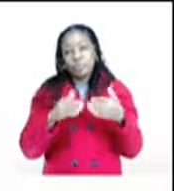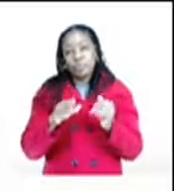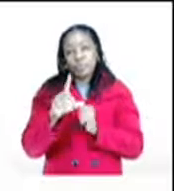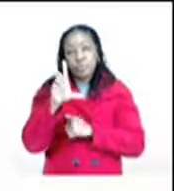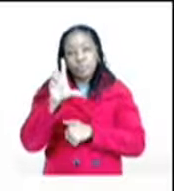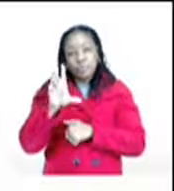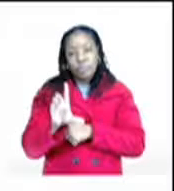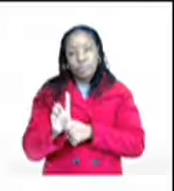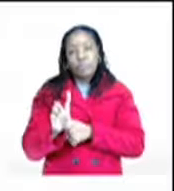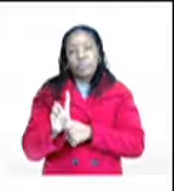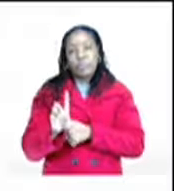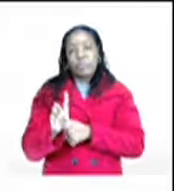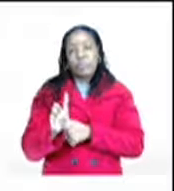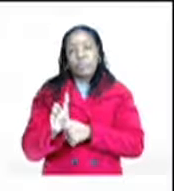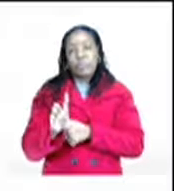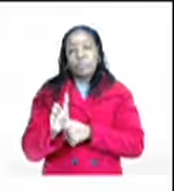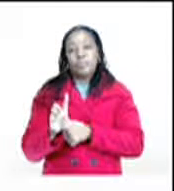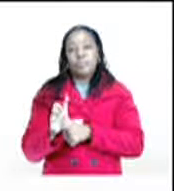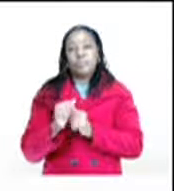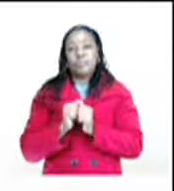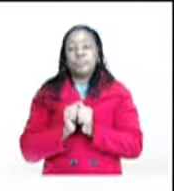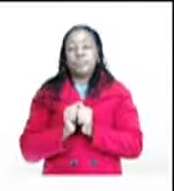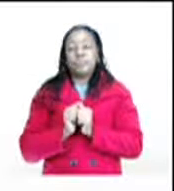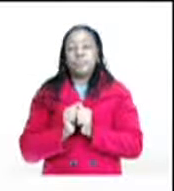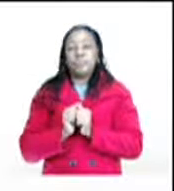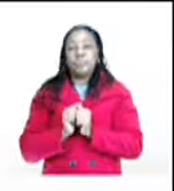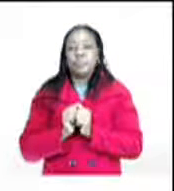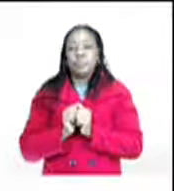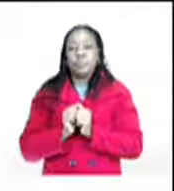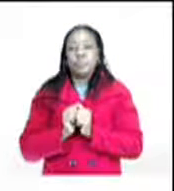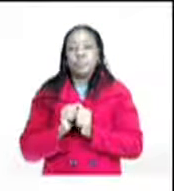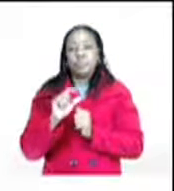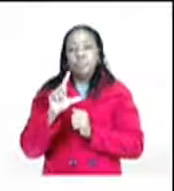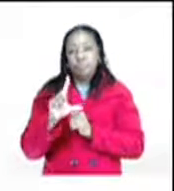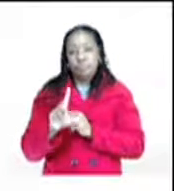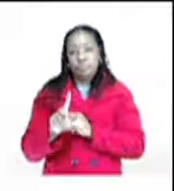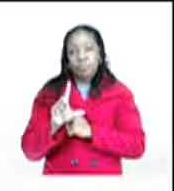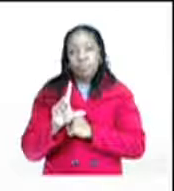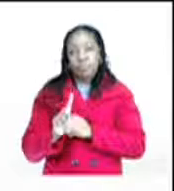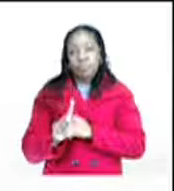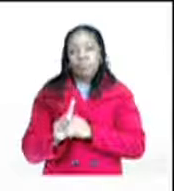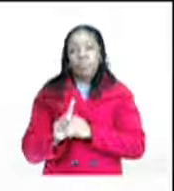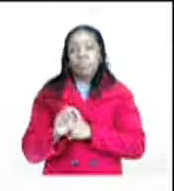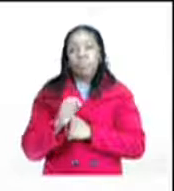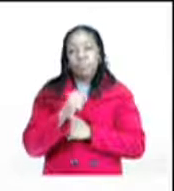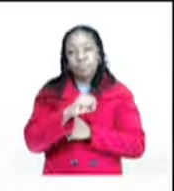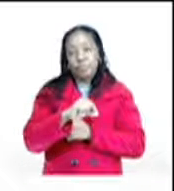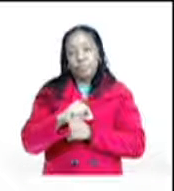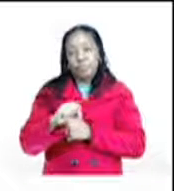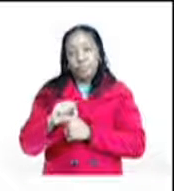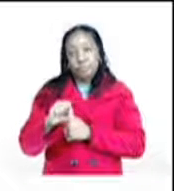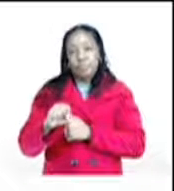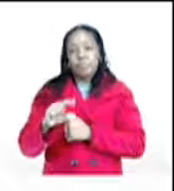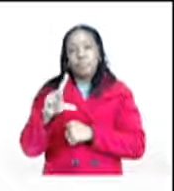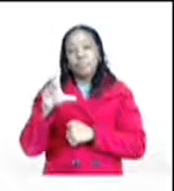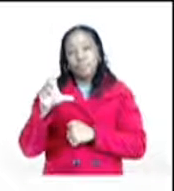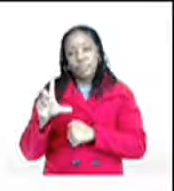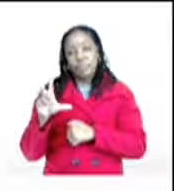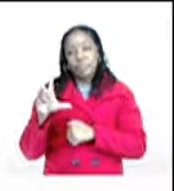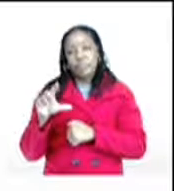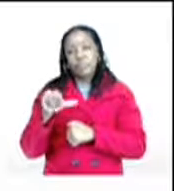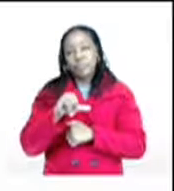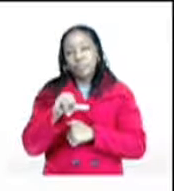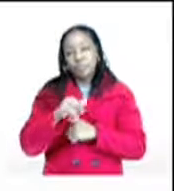that start with letter L, L as in lion,